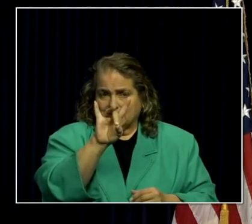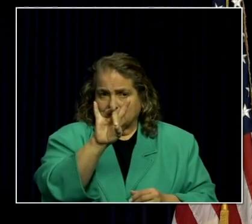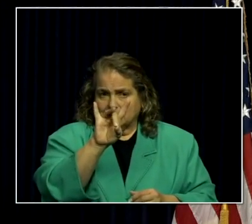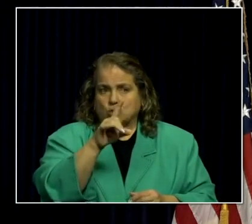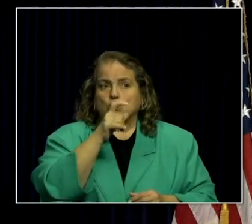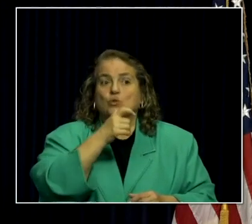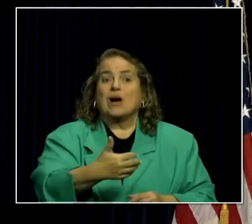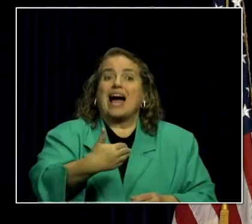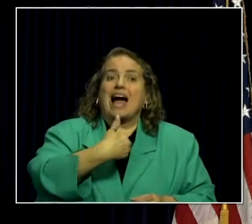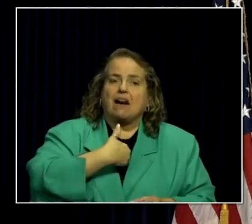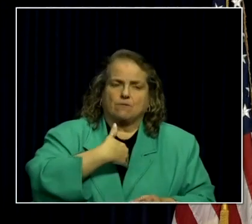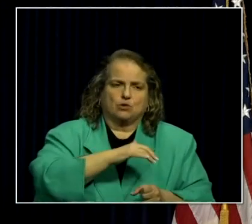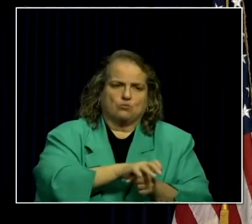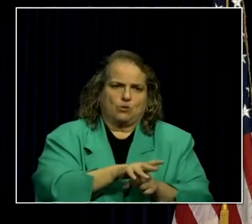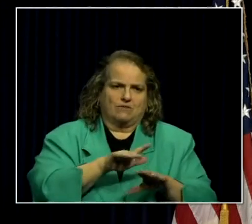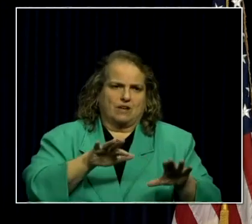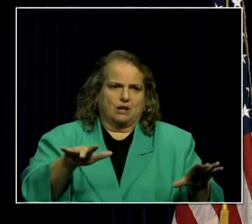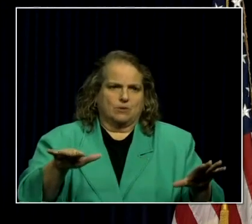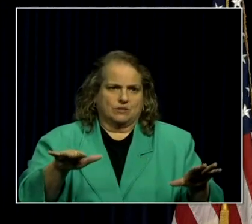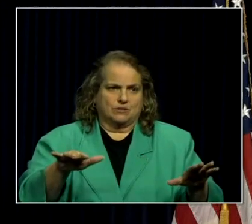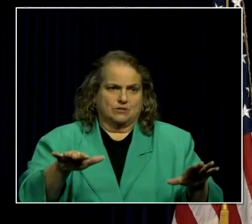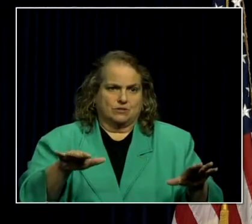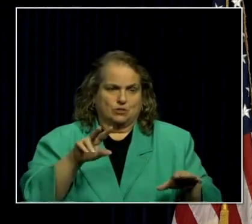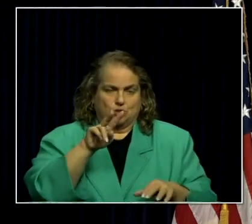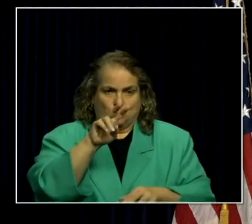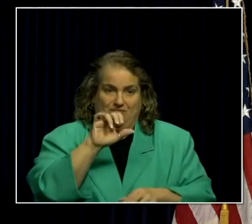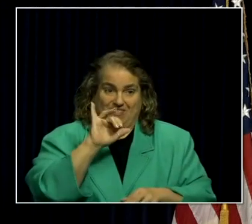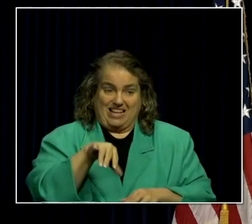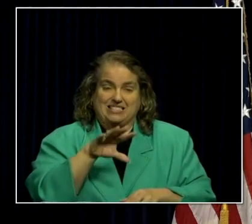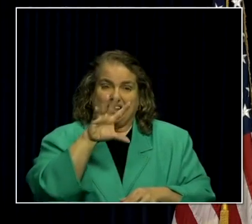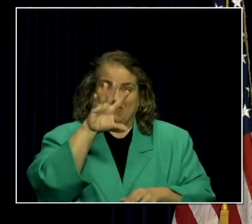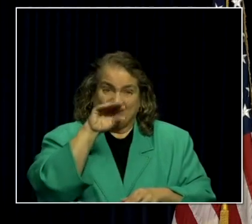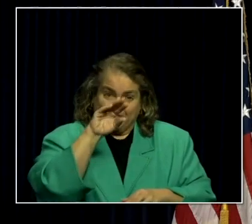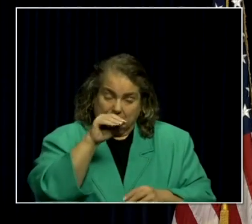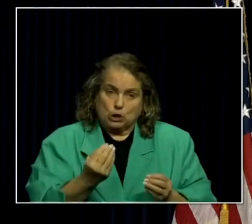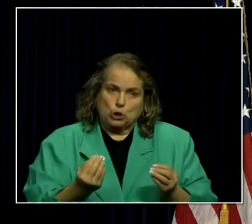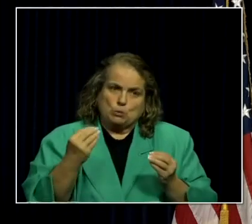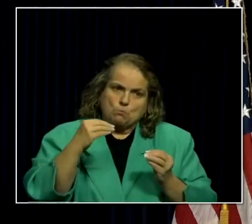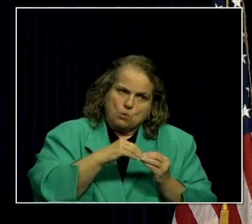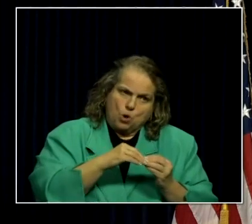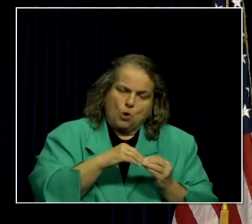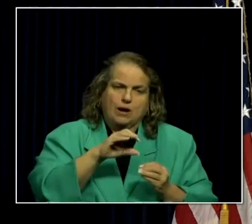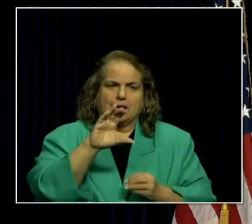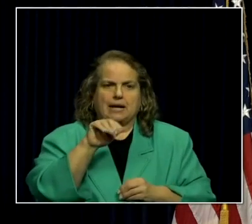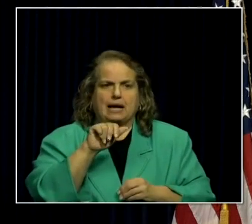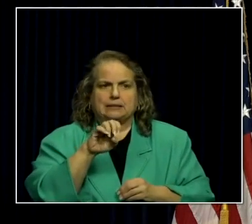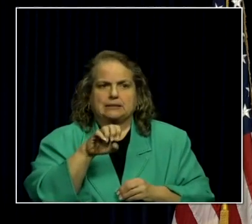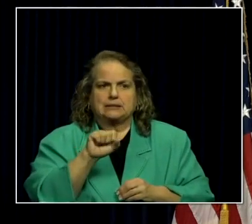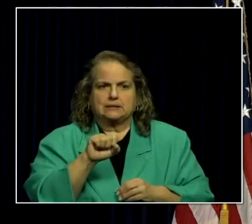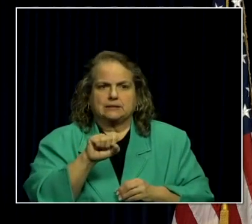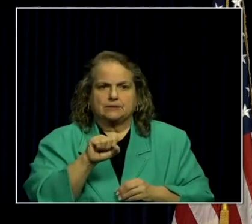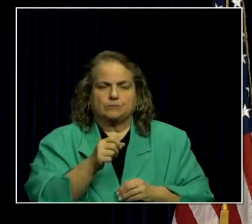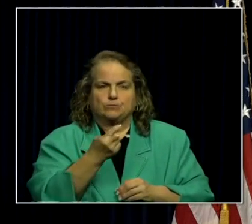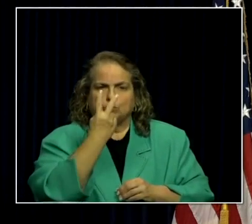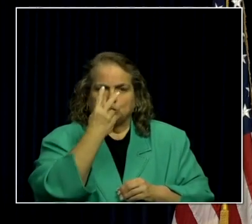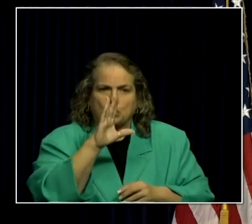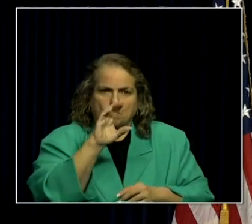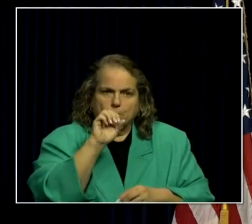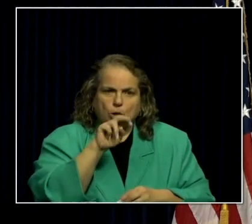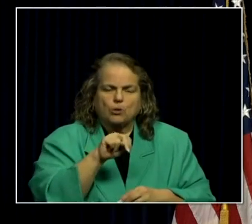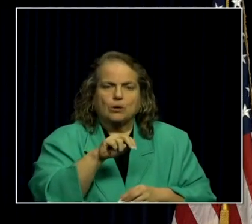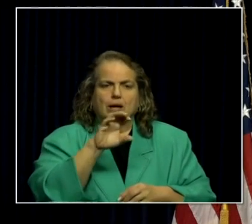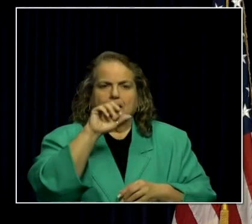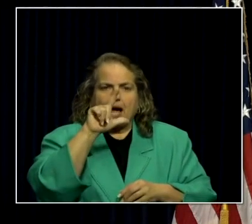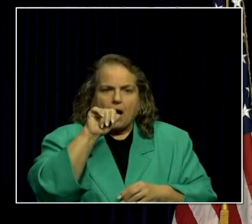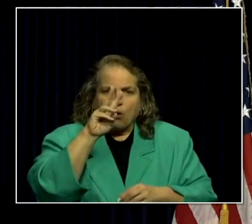tests of the coronavirus, which is 50 new cases. We have at least two in Boone, one in Callaway, two